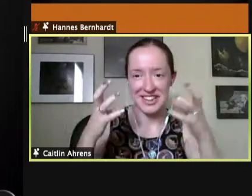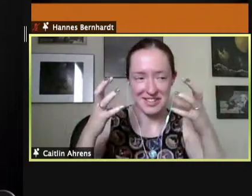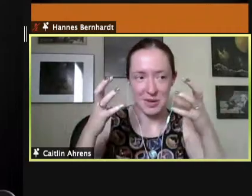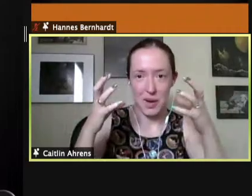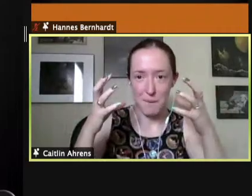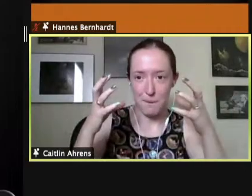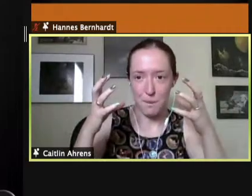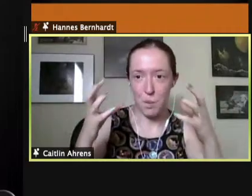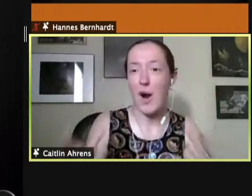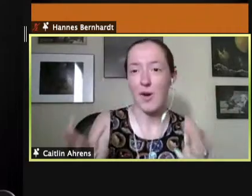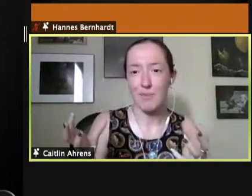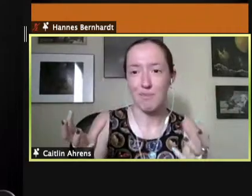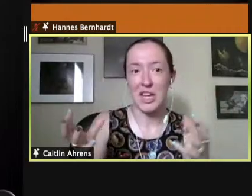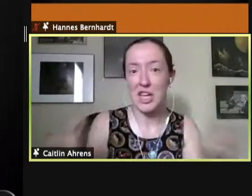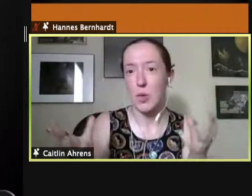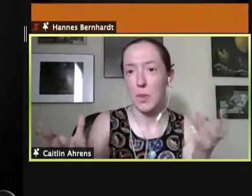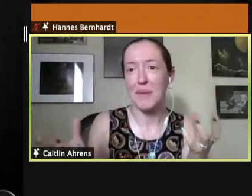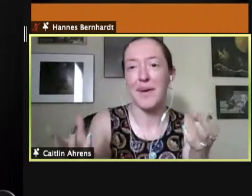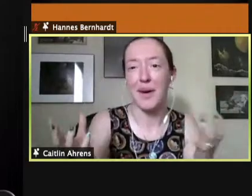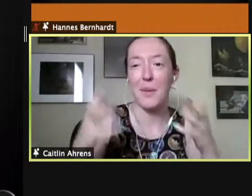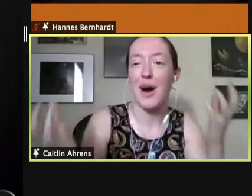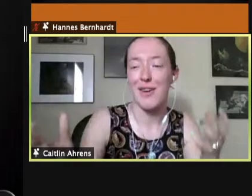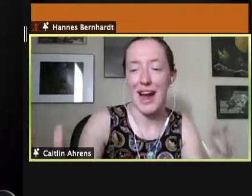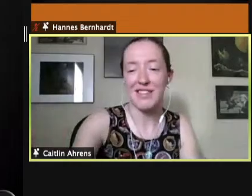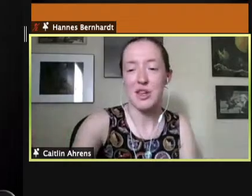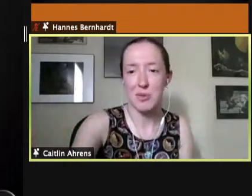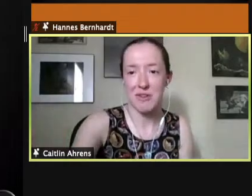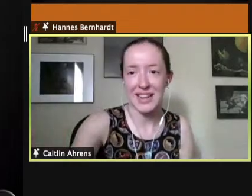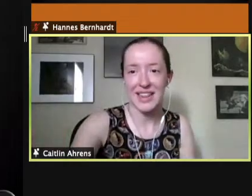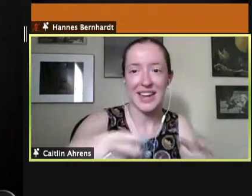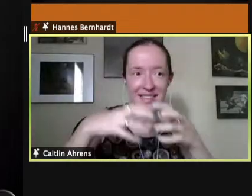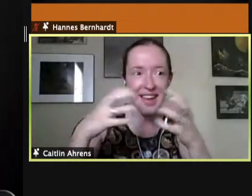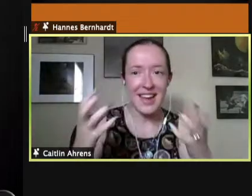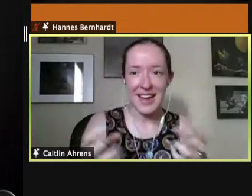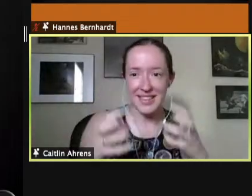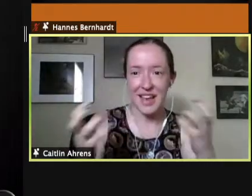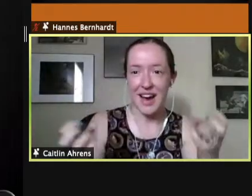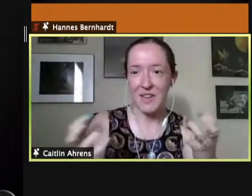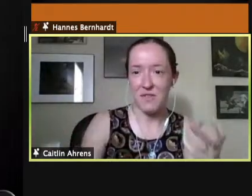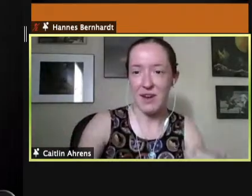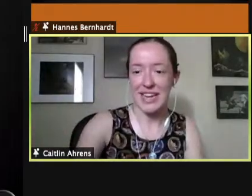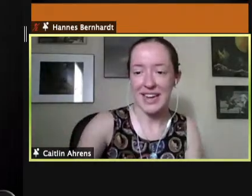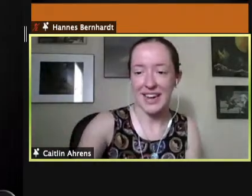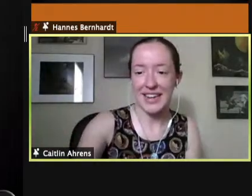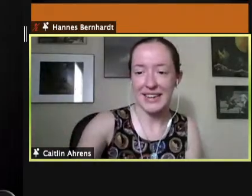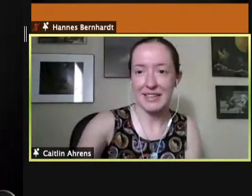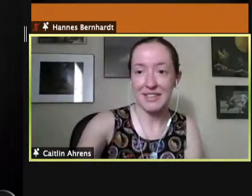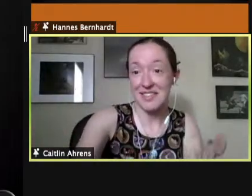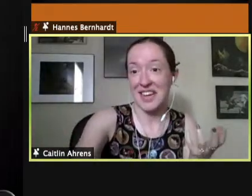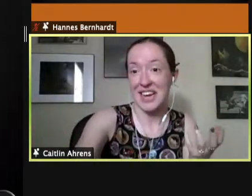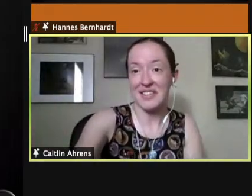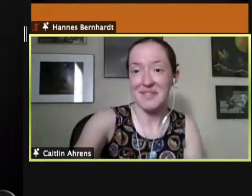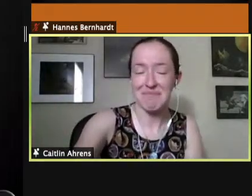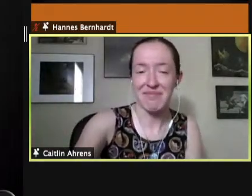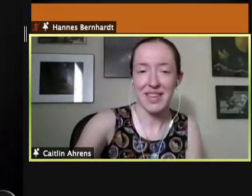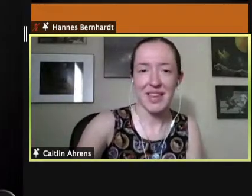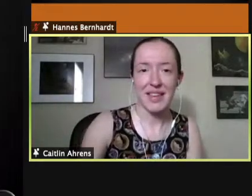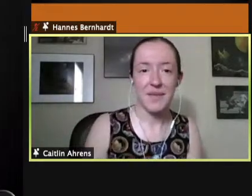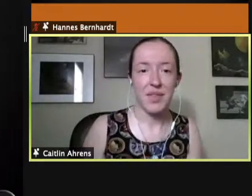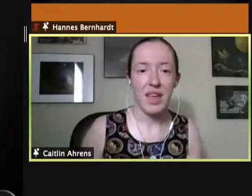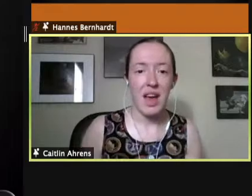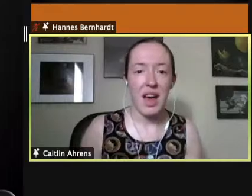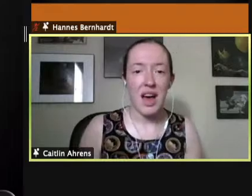It's not just a water cube, a water ice cube or anything. It's very crystallized.